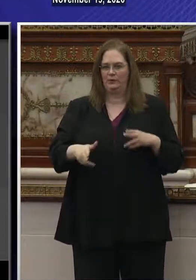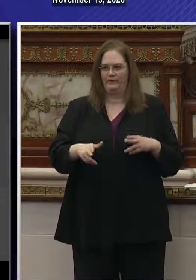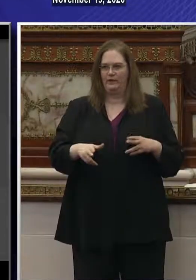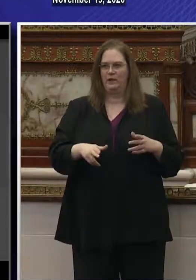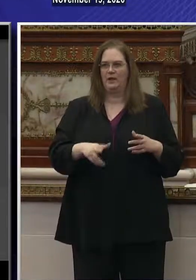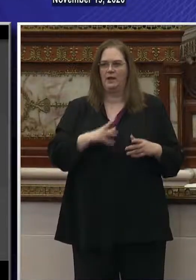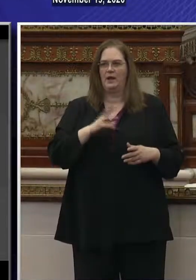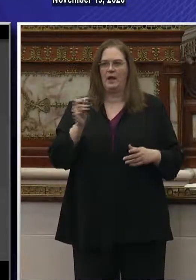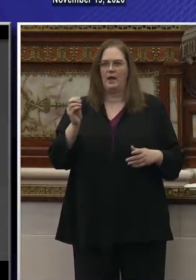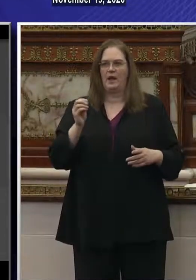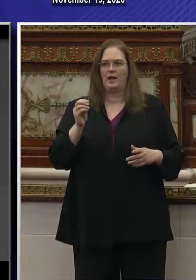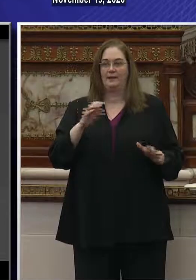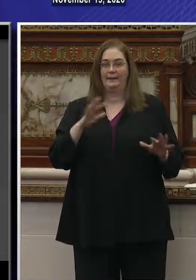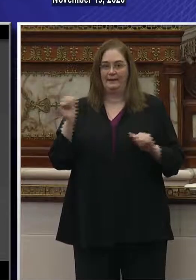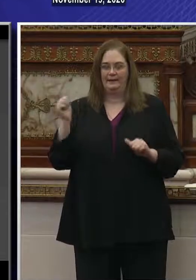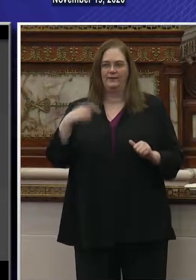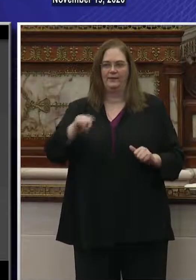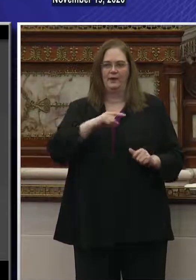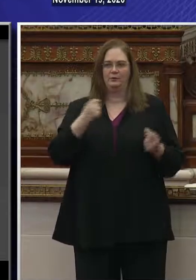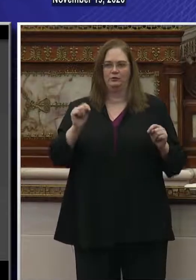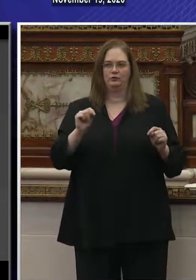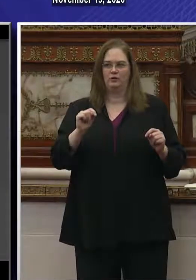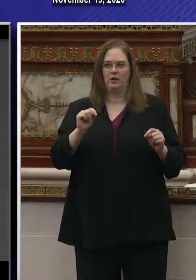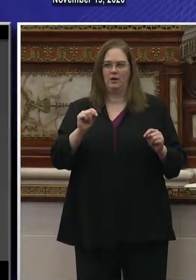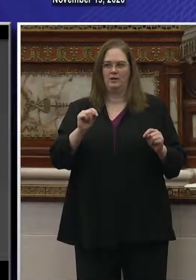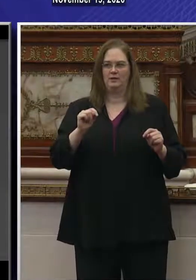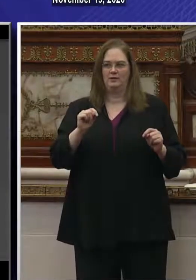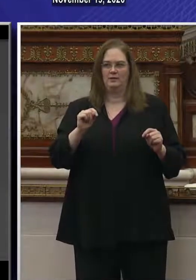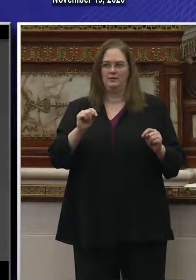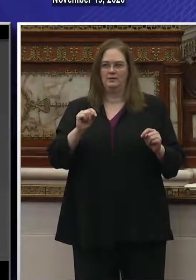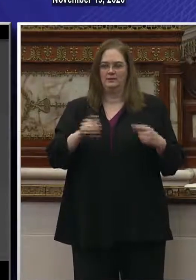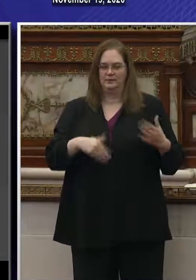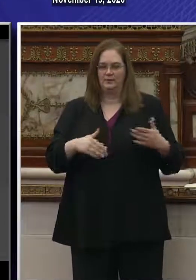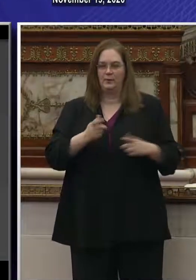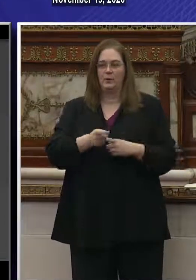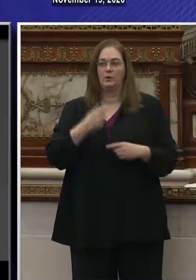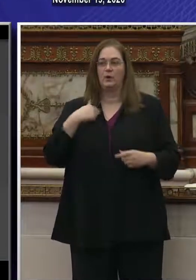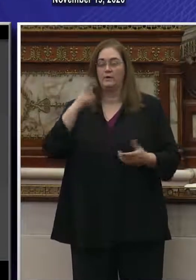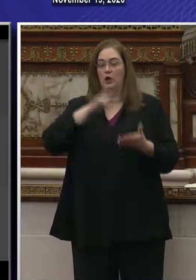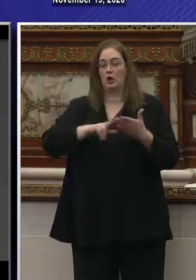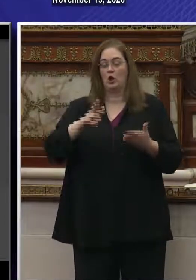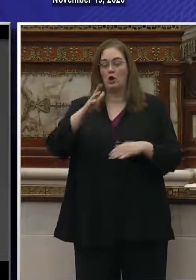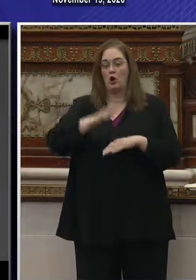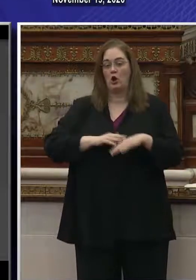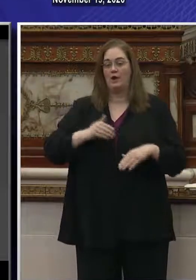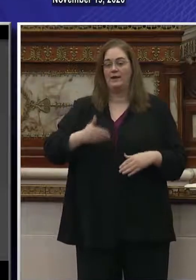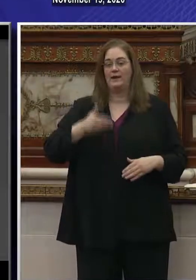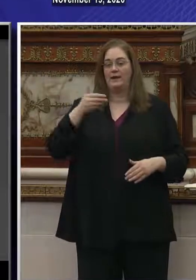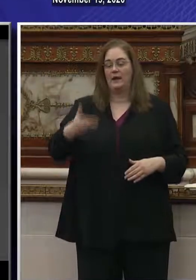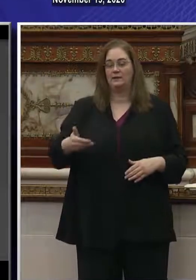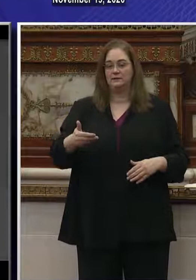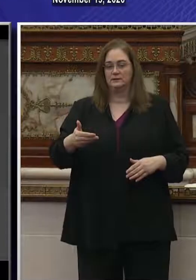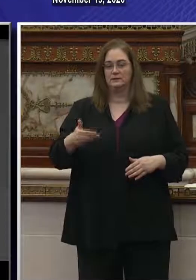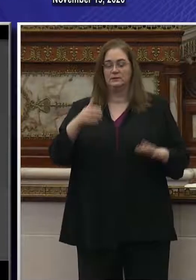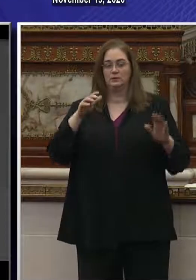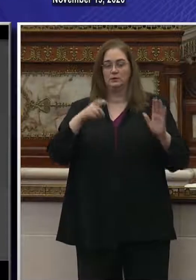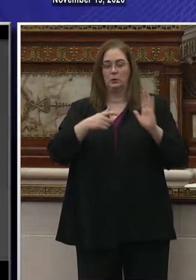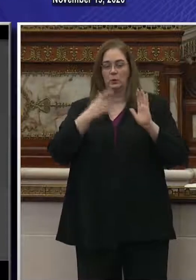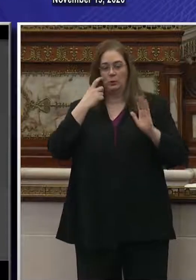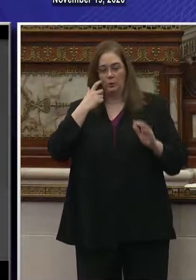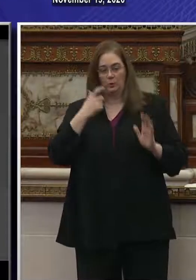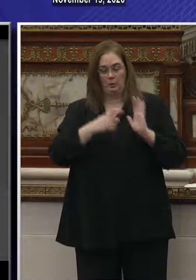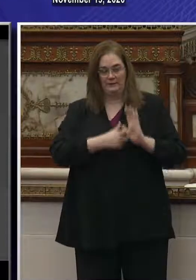briefly and leave. They've been trying to get on for a moment now. Can we have the clerk call the next witnesses